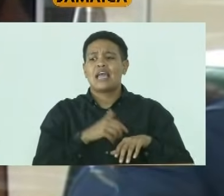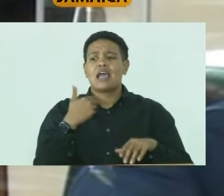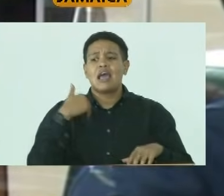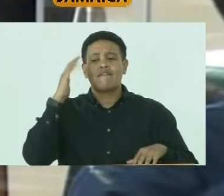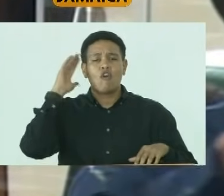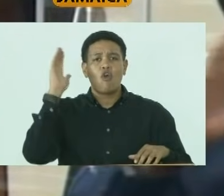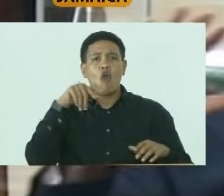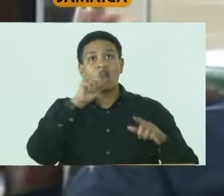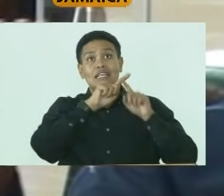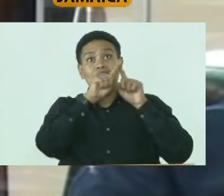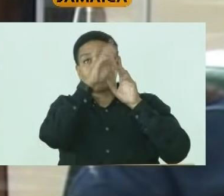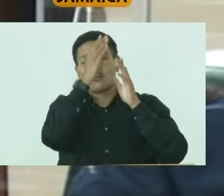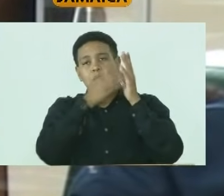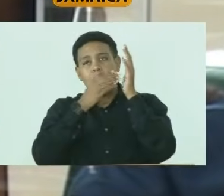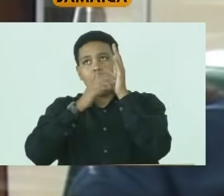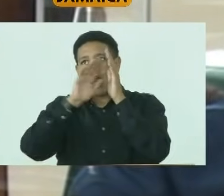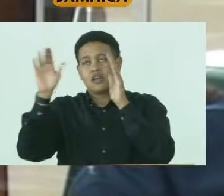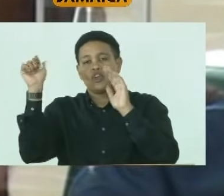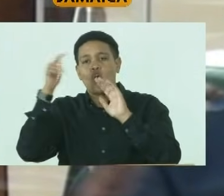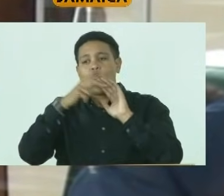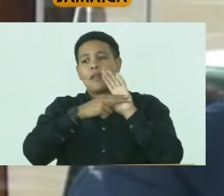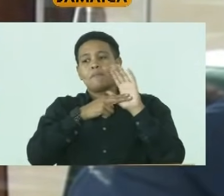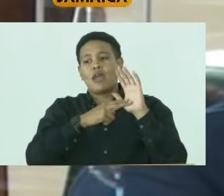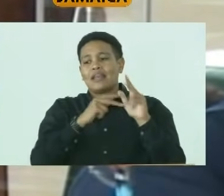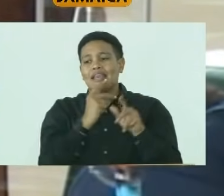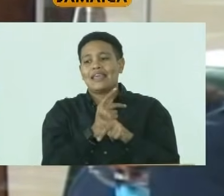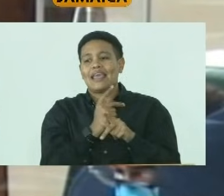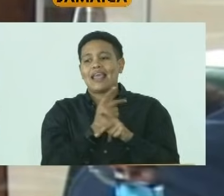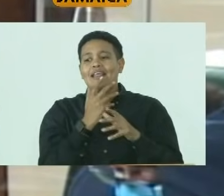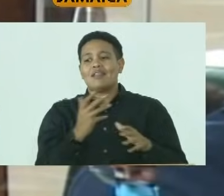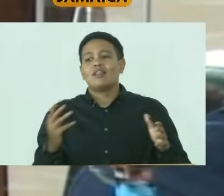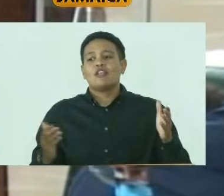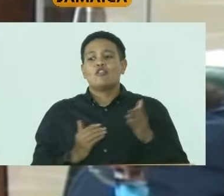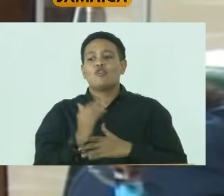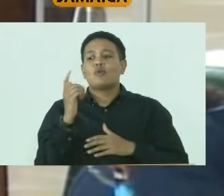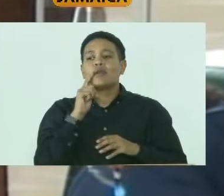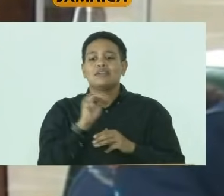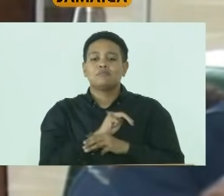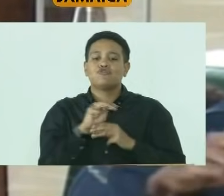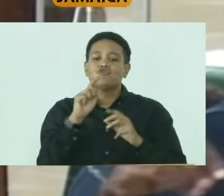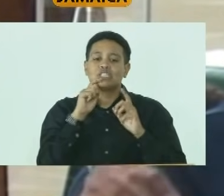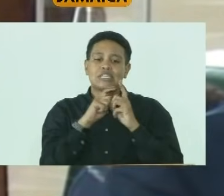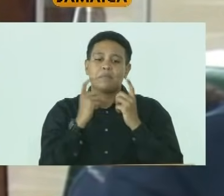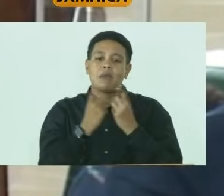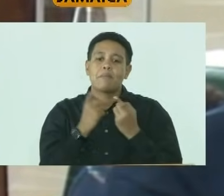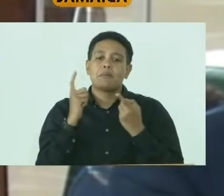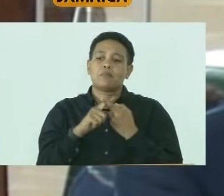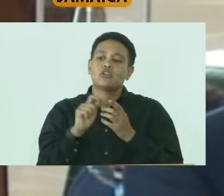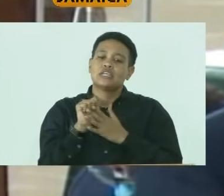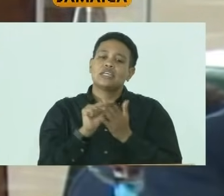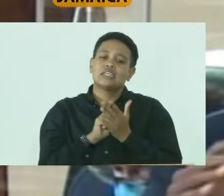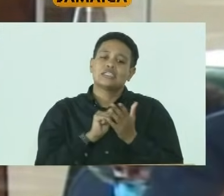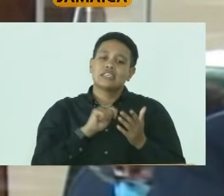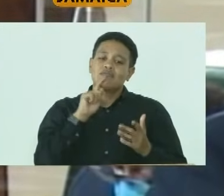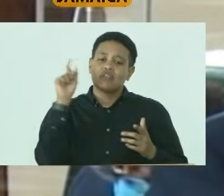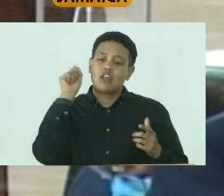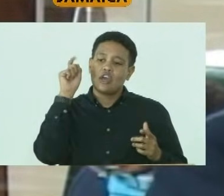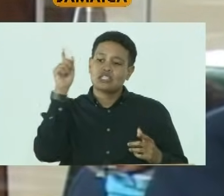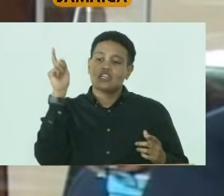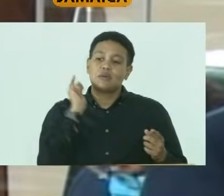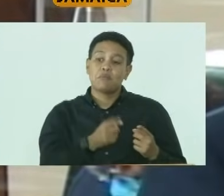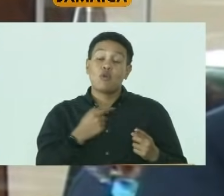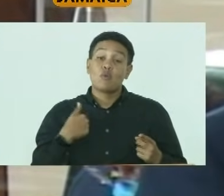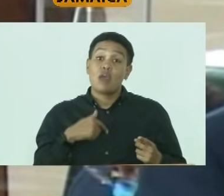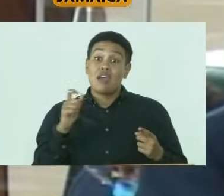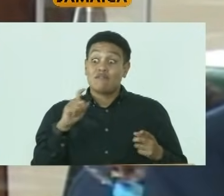elements and everything was branded care, even things that went through ministries, departments, and agencies. So I understand the point that we